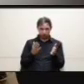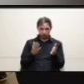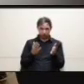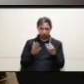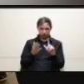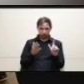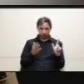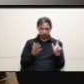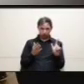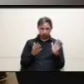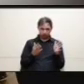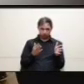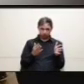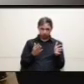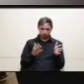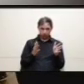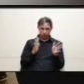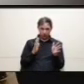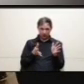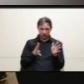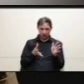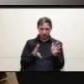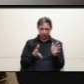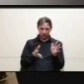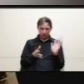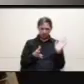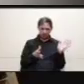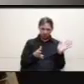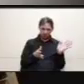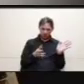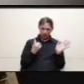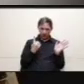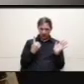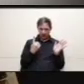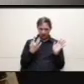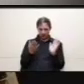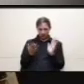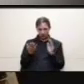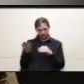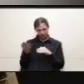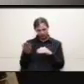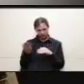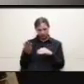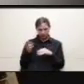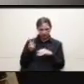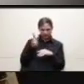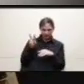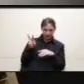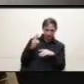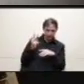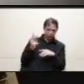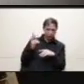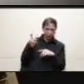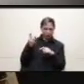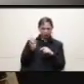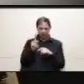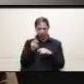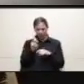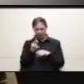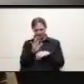side. Okay, there's one question this side. Let me see. 2, 3, 4. Okay, that's fine.